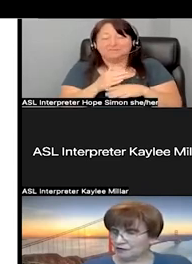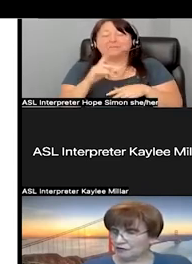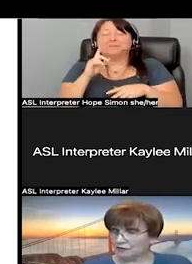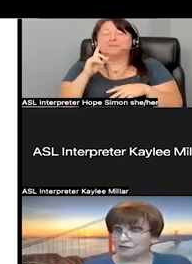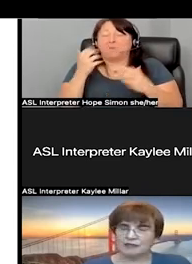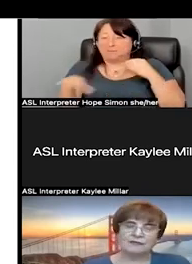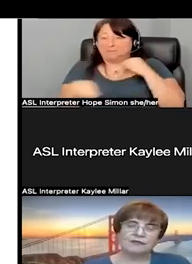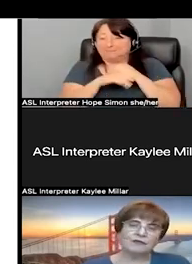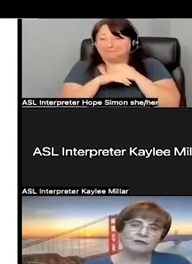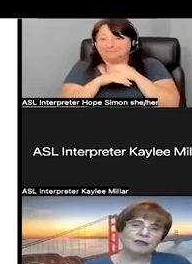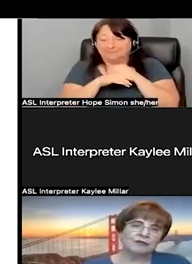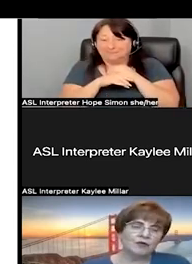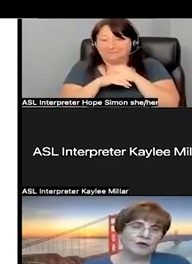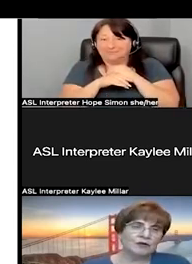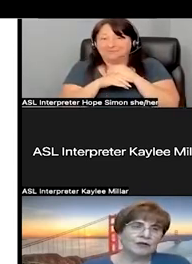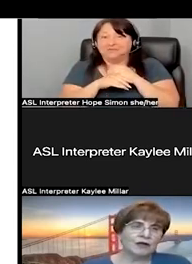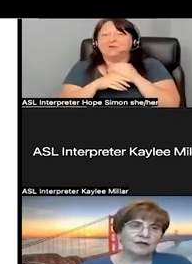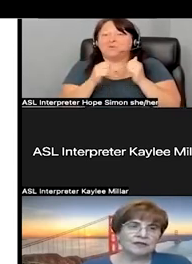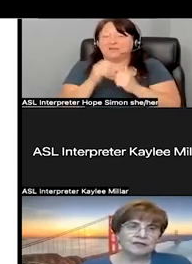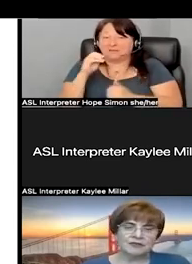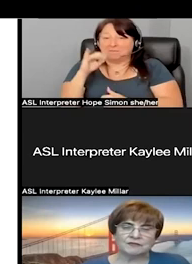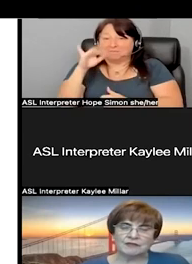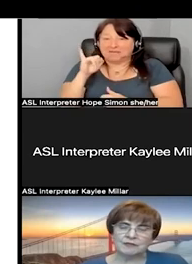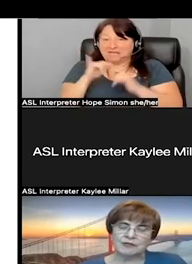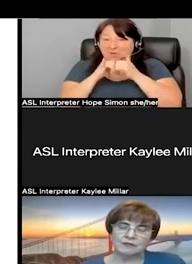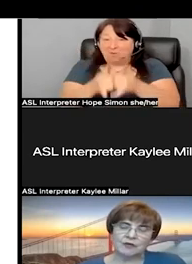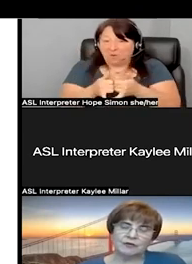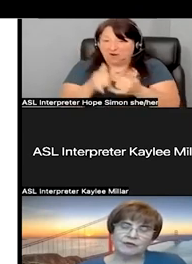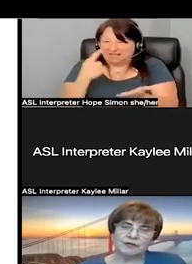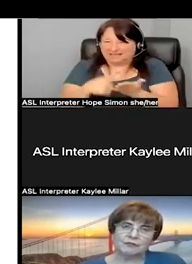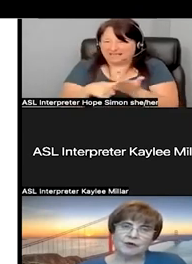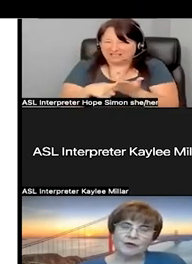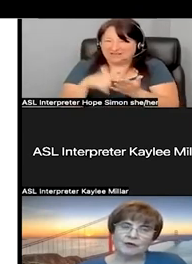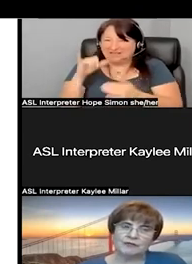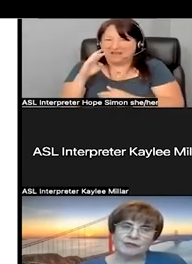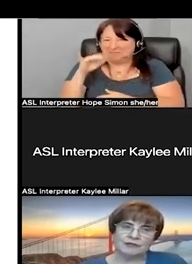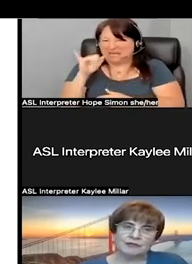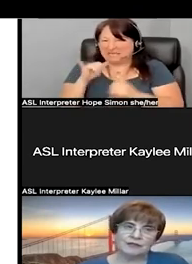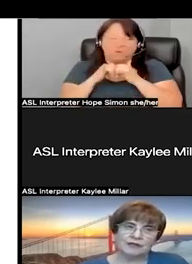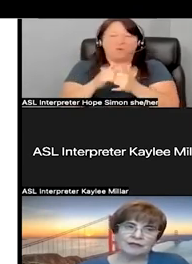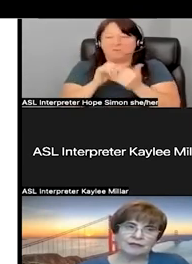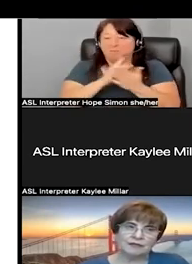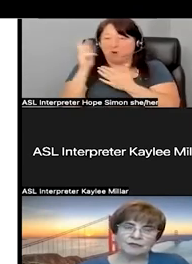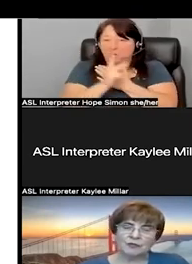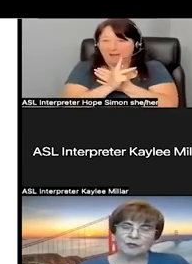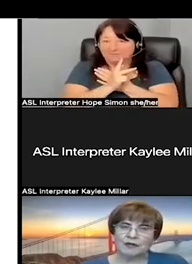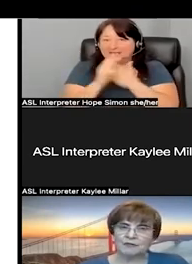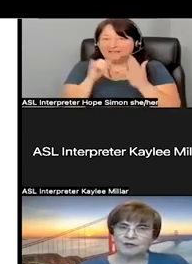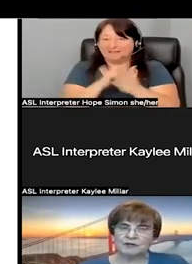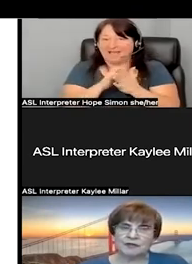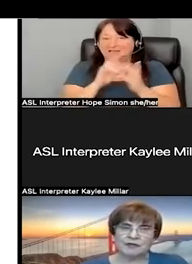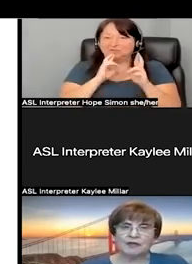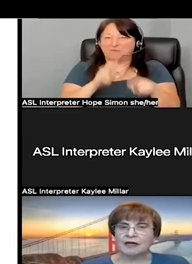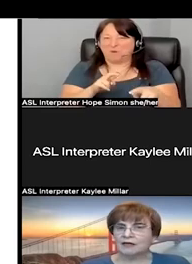also say too is that even with the mini award, the discussion of some of the mini award programs that the report backs